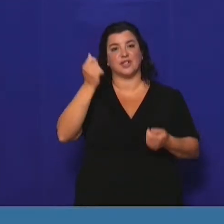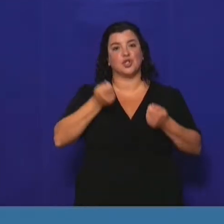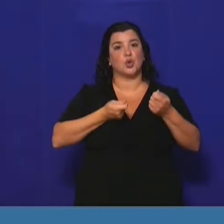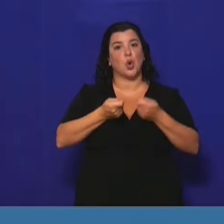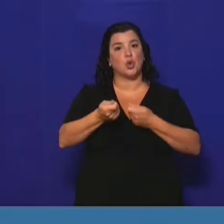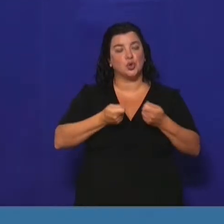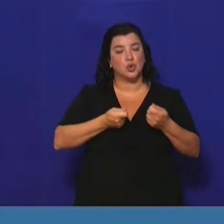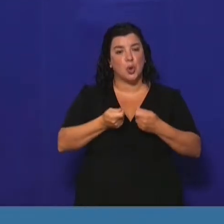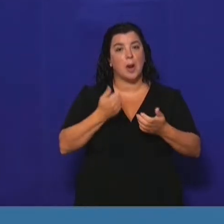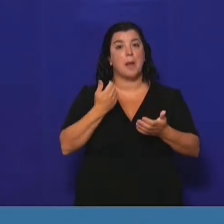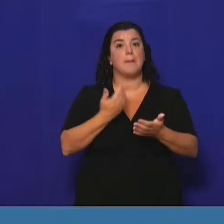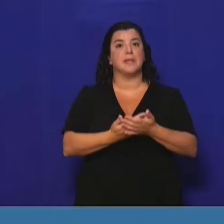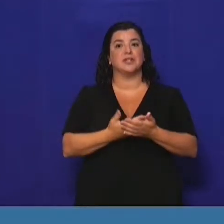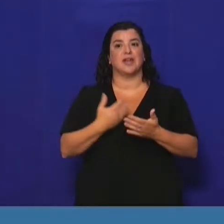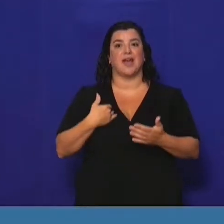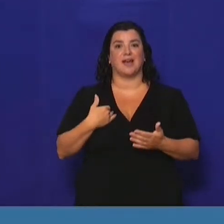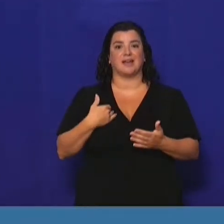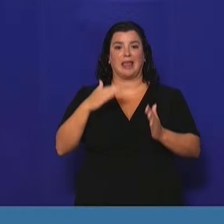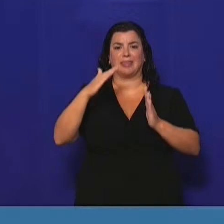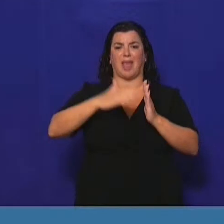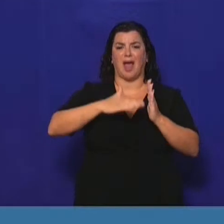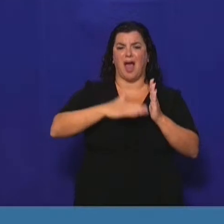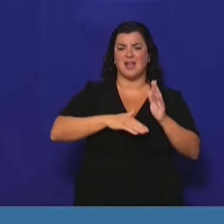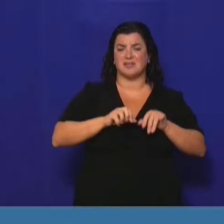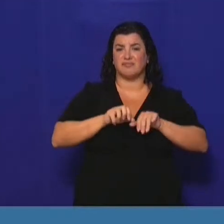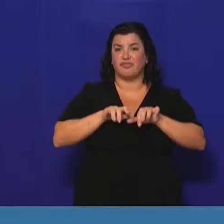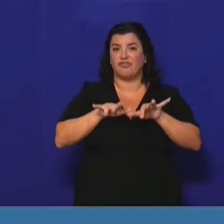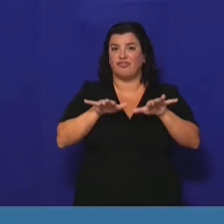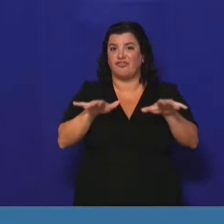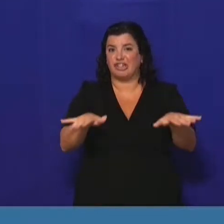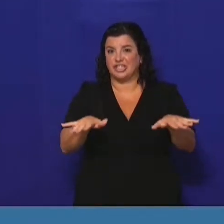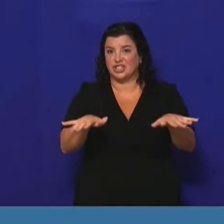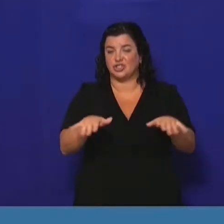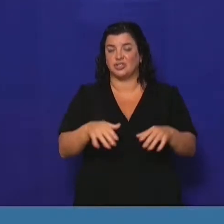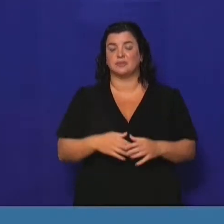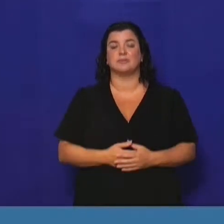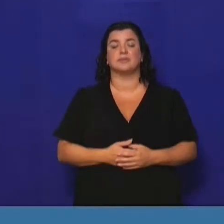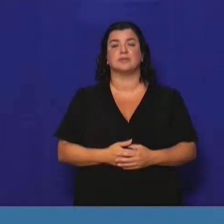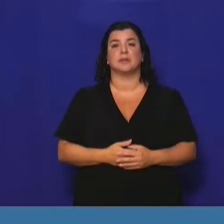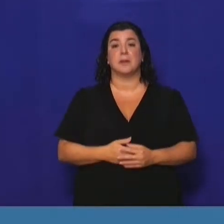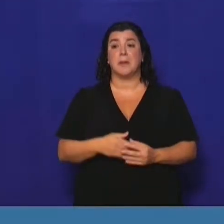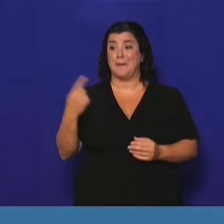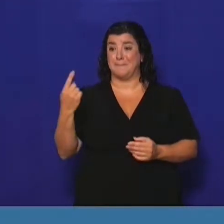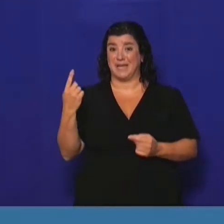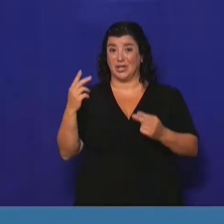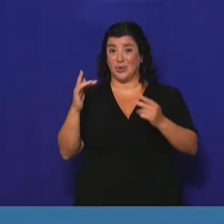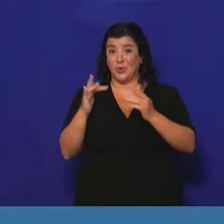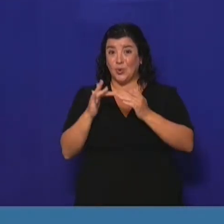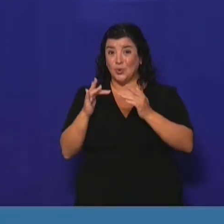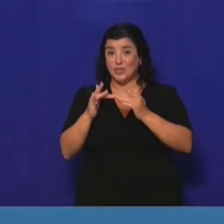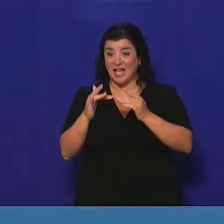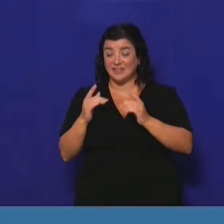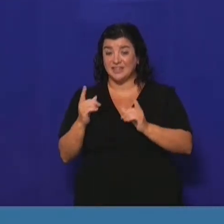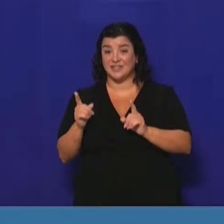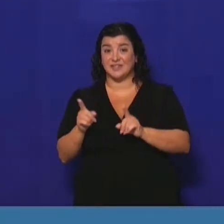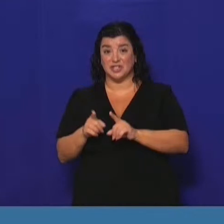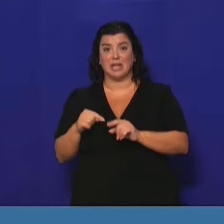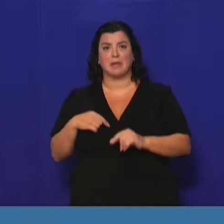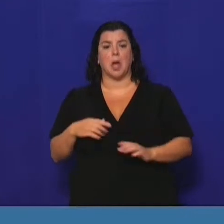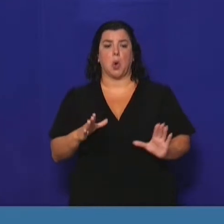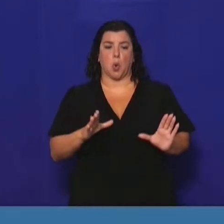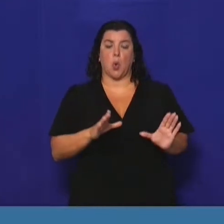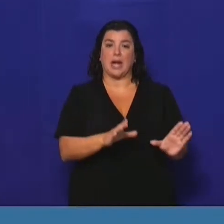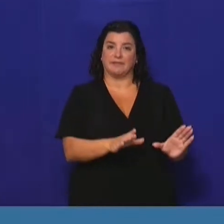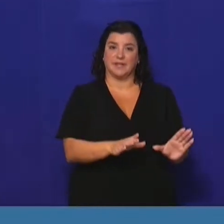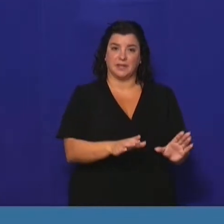bekk tevita li jkun hemm trasmissjoni dawk in-nies li kellhom kuntatt fil-qrib ikunu qegħdin f'kwarantina